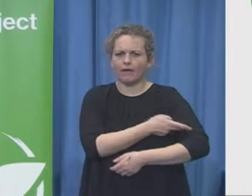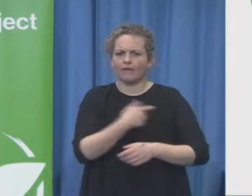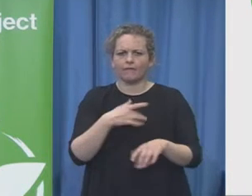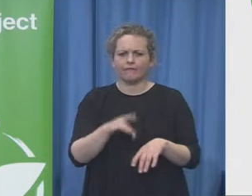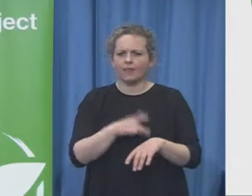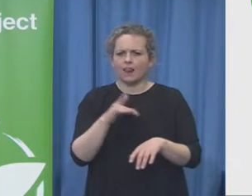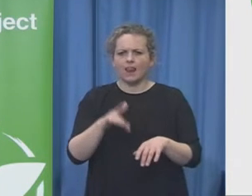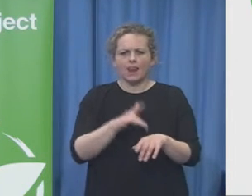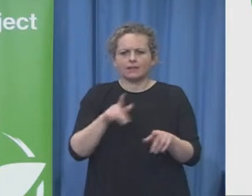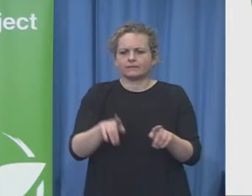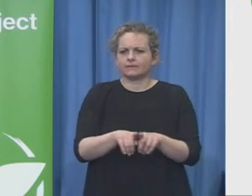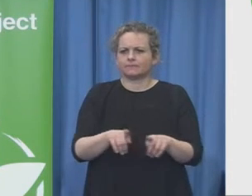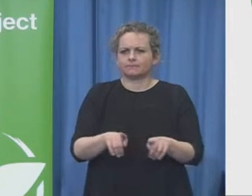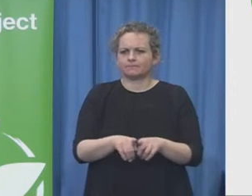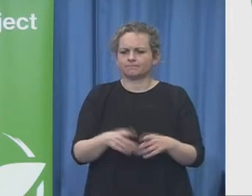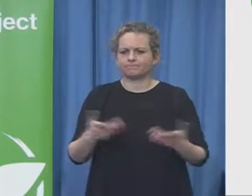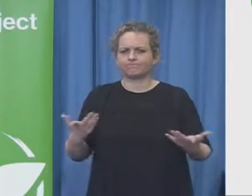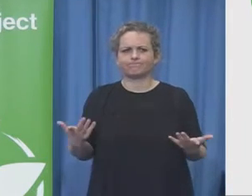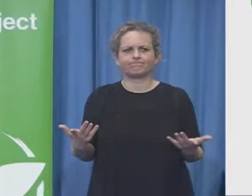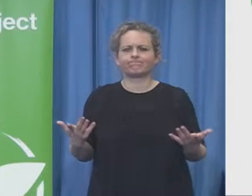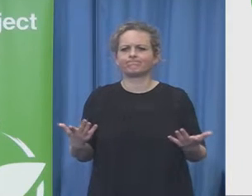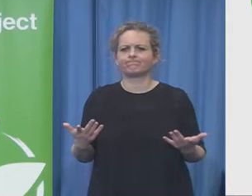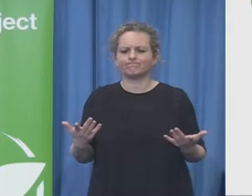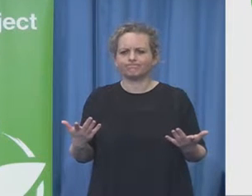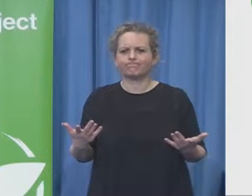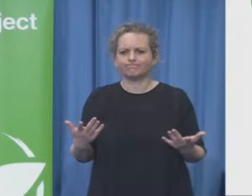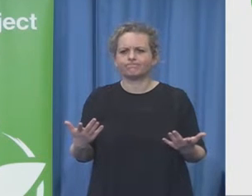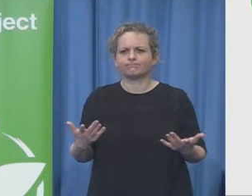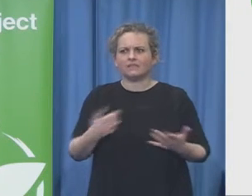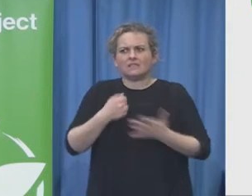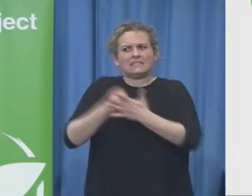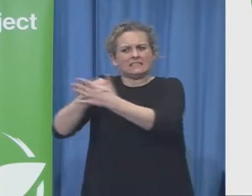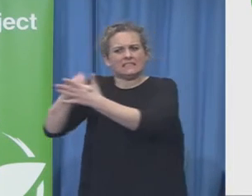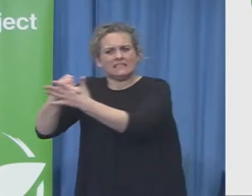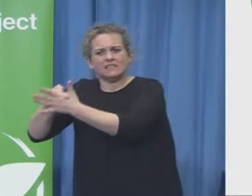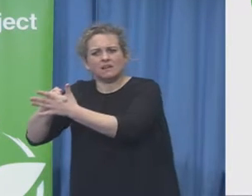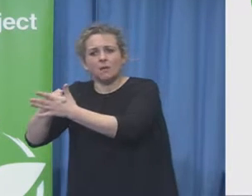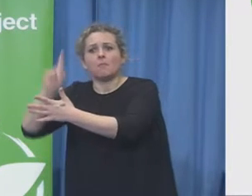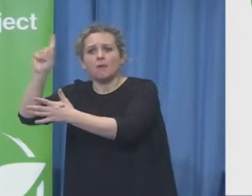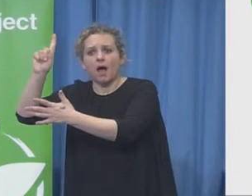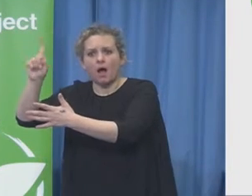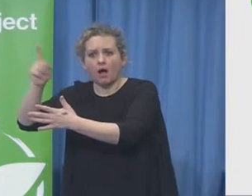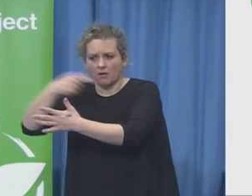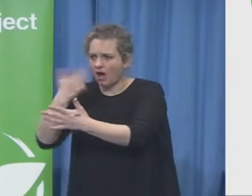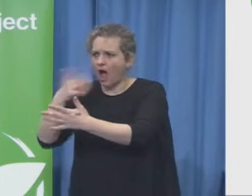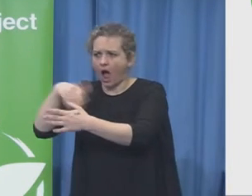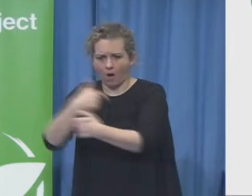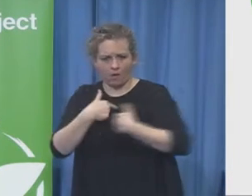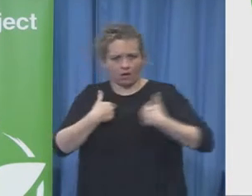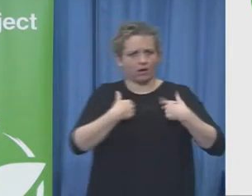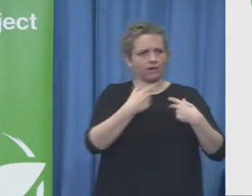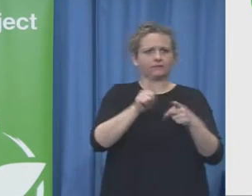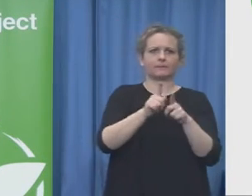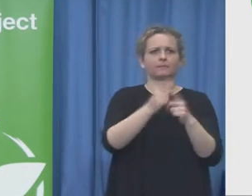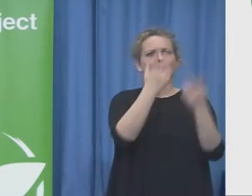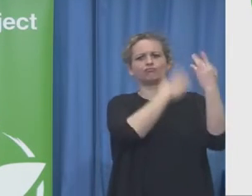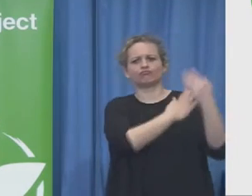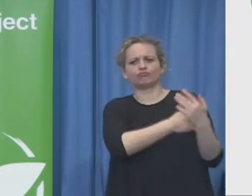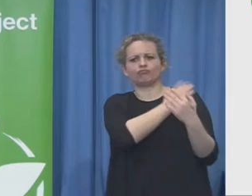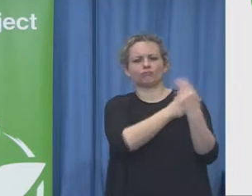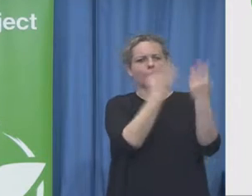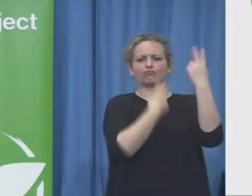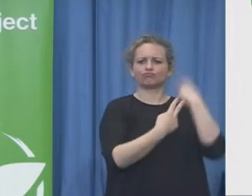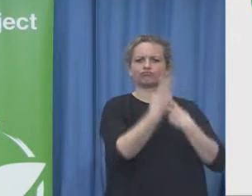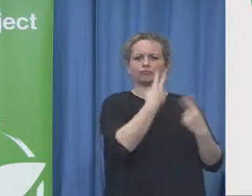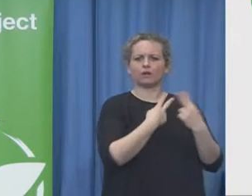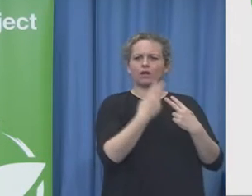allowed themselves or given themselves permission to take care of themselves. They totally go for the impact